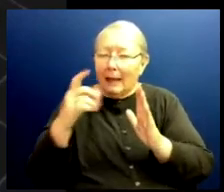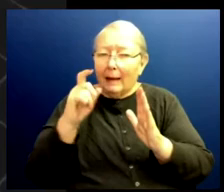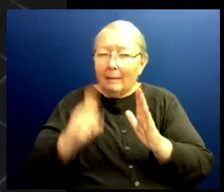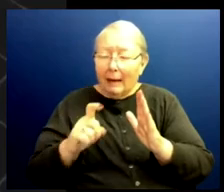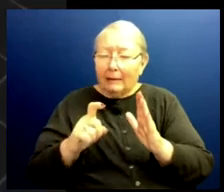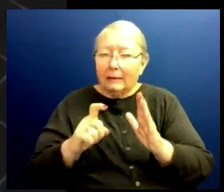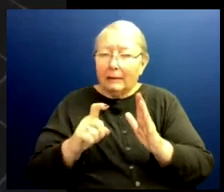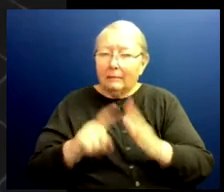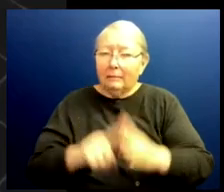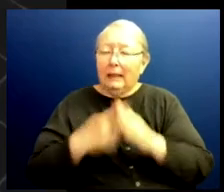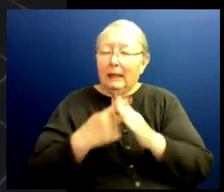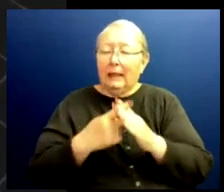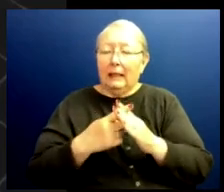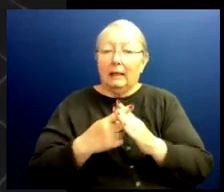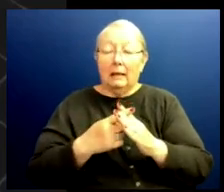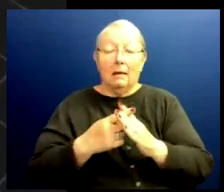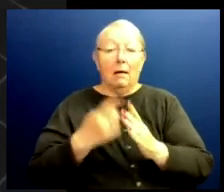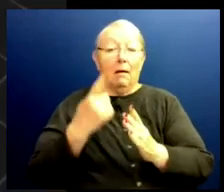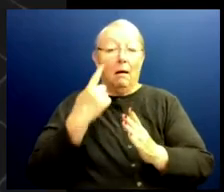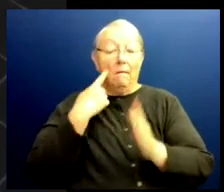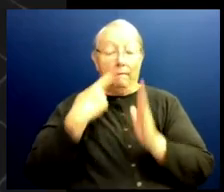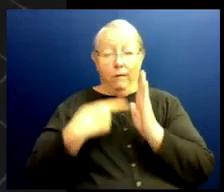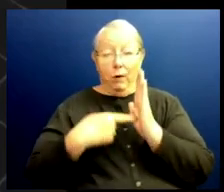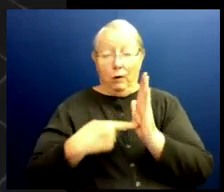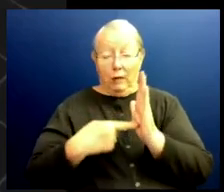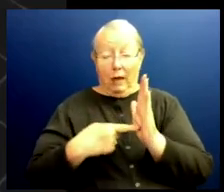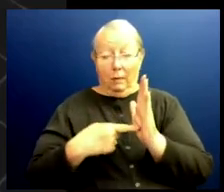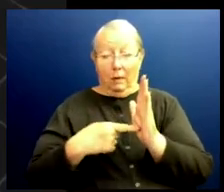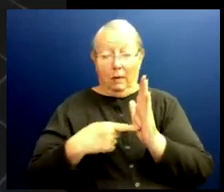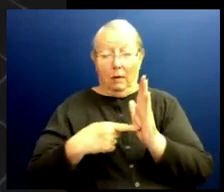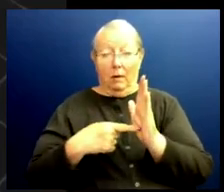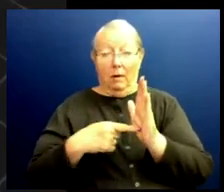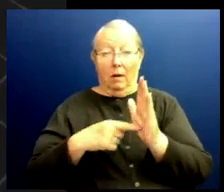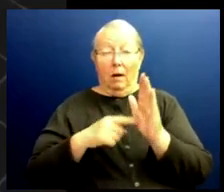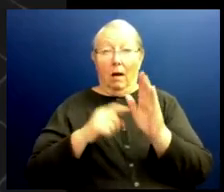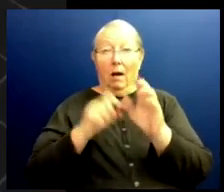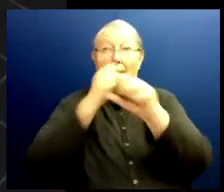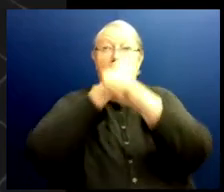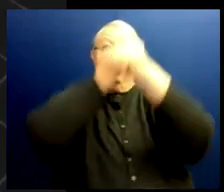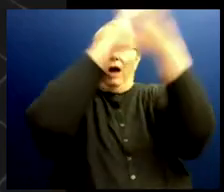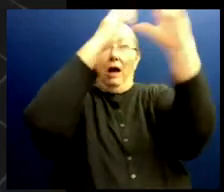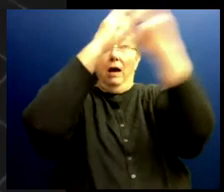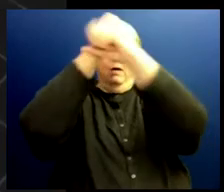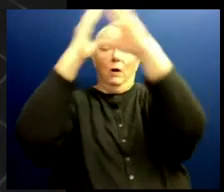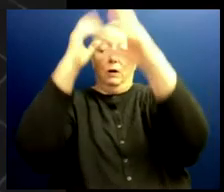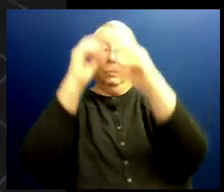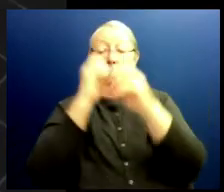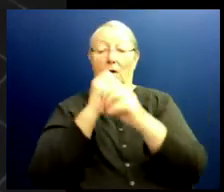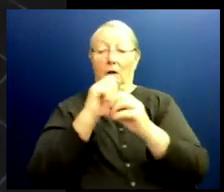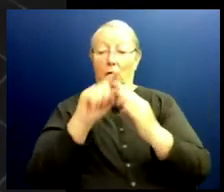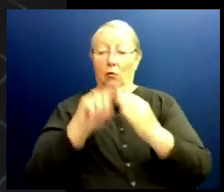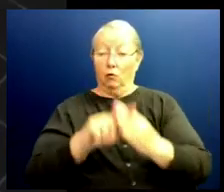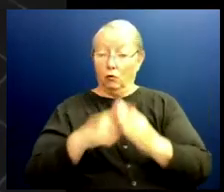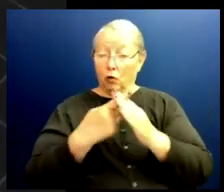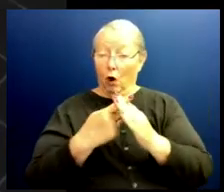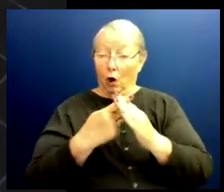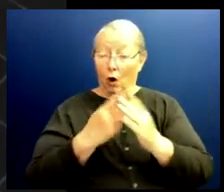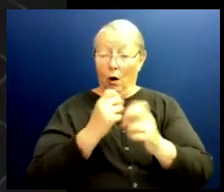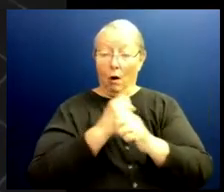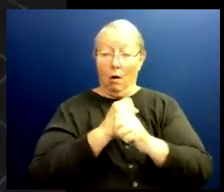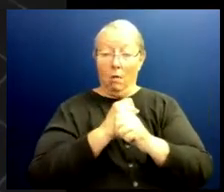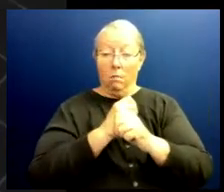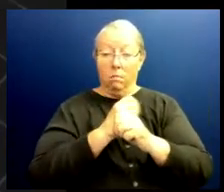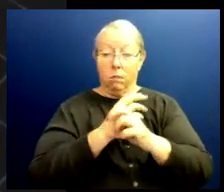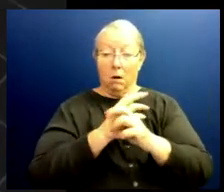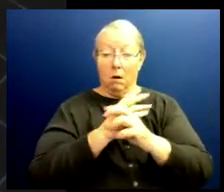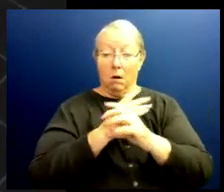the objects that you see illuminating in a single ball of fireworks, the objects that are the furthest